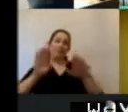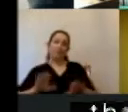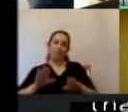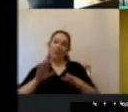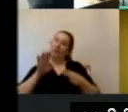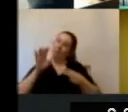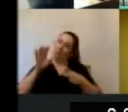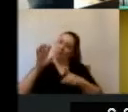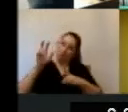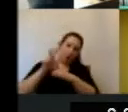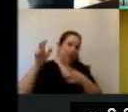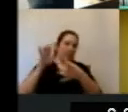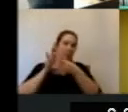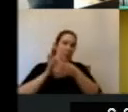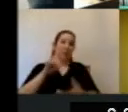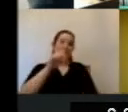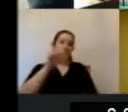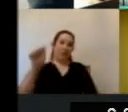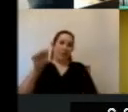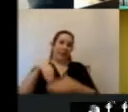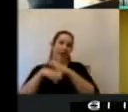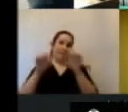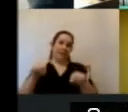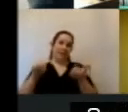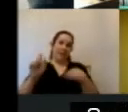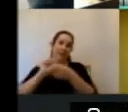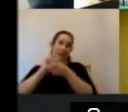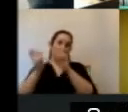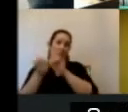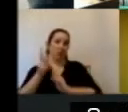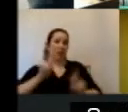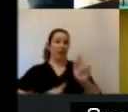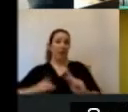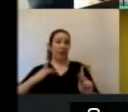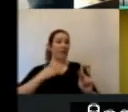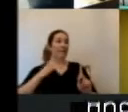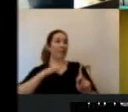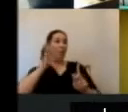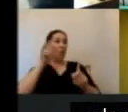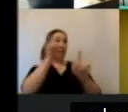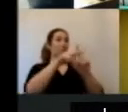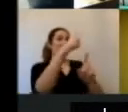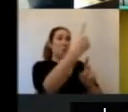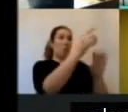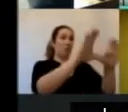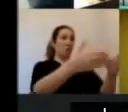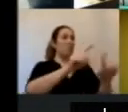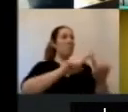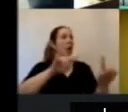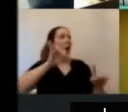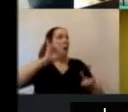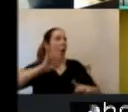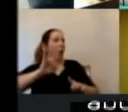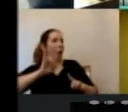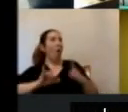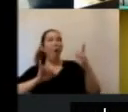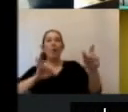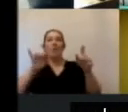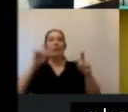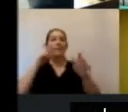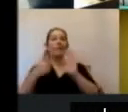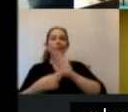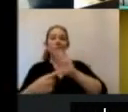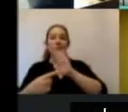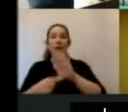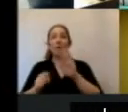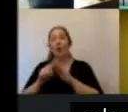Everybody can use them. And certainly we'll see it with captains. And the great thing is it will help people who didn't even know if they needed this service.